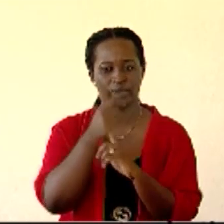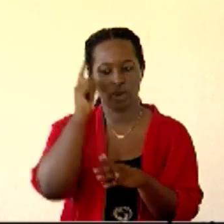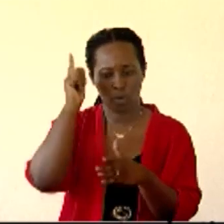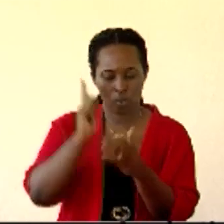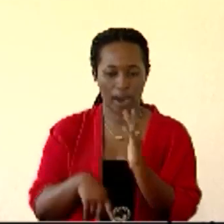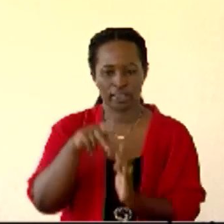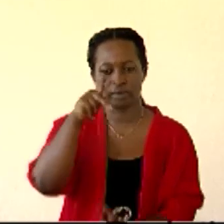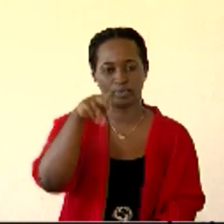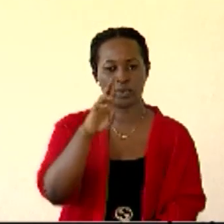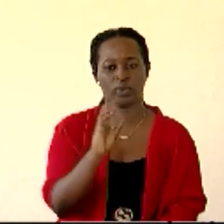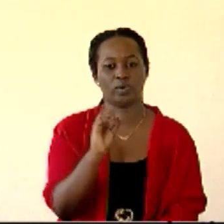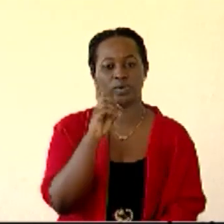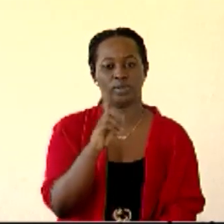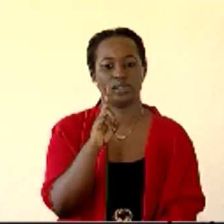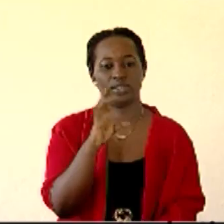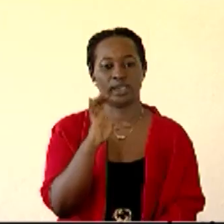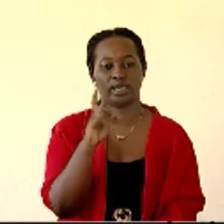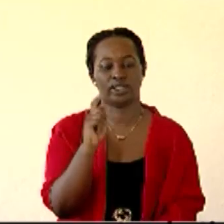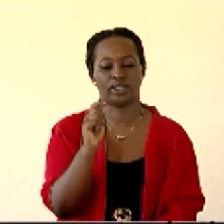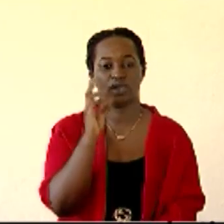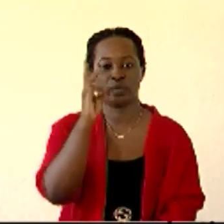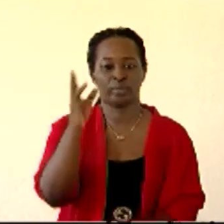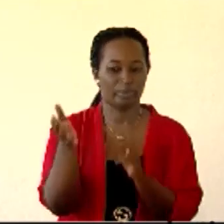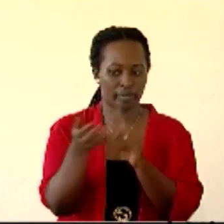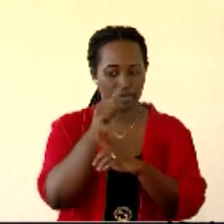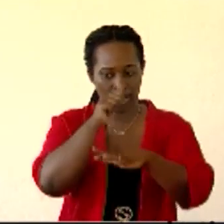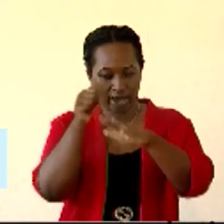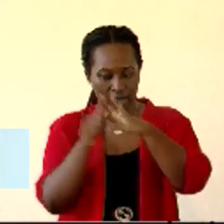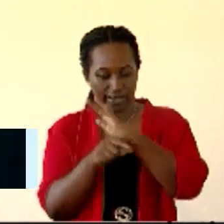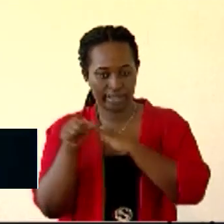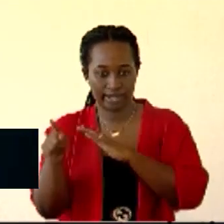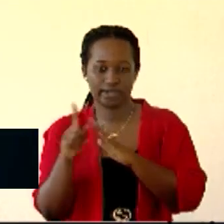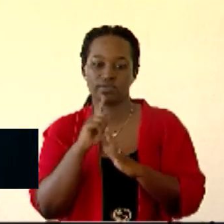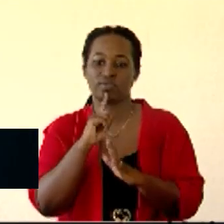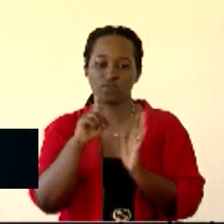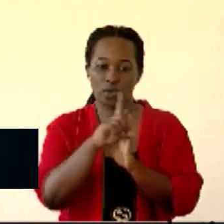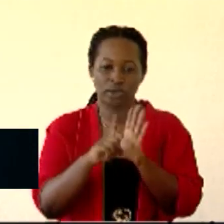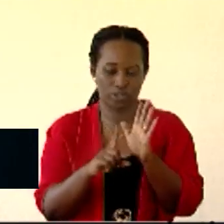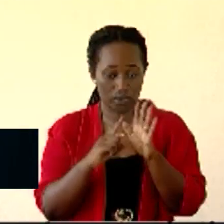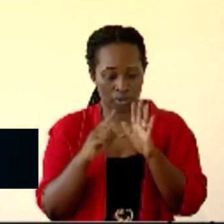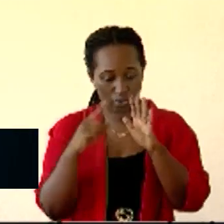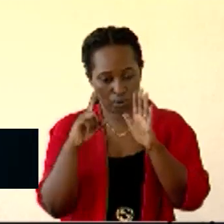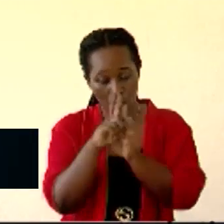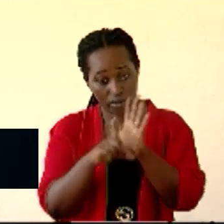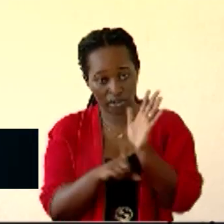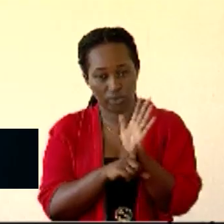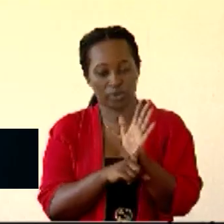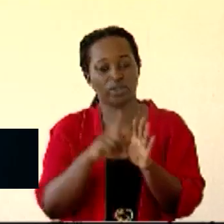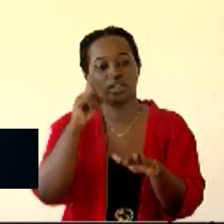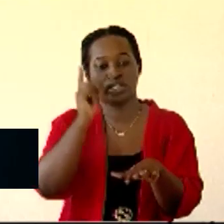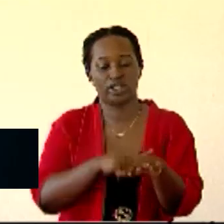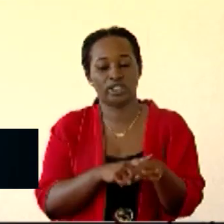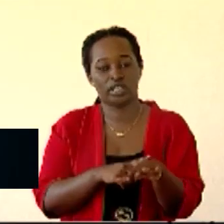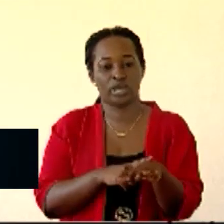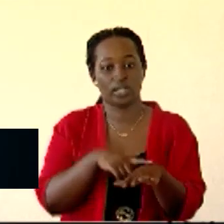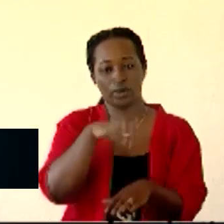What product would be obtained? Under what conditions? When compound E and C react